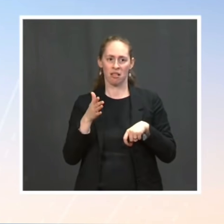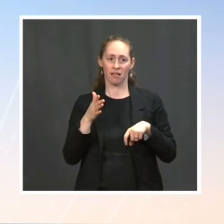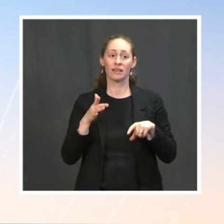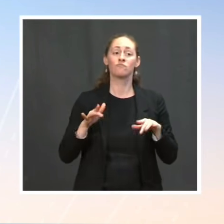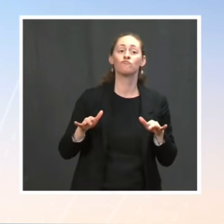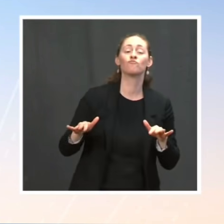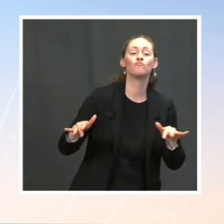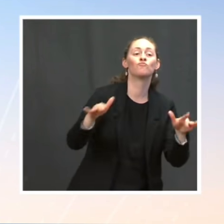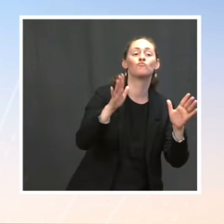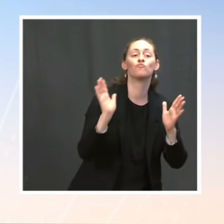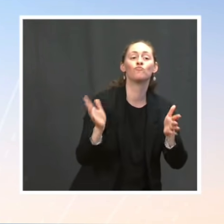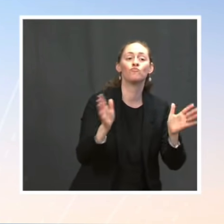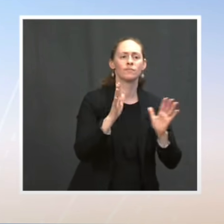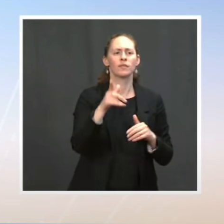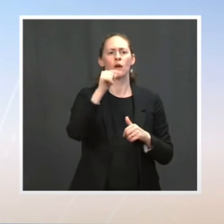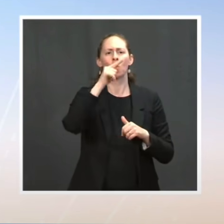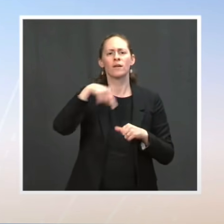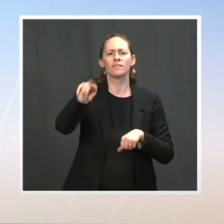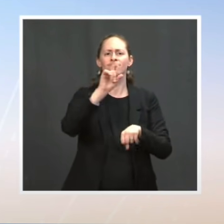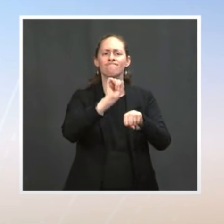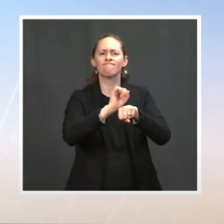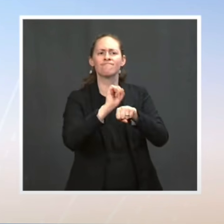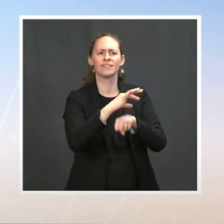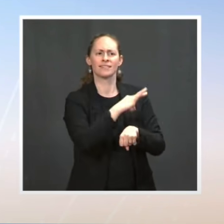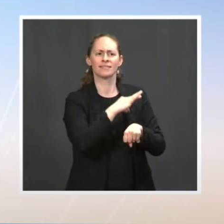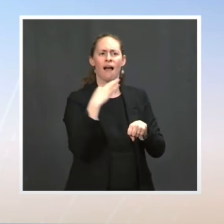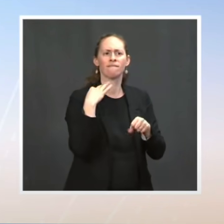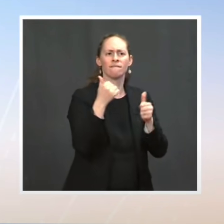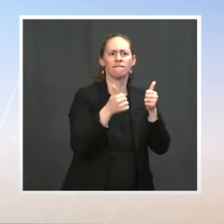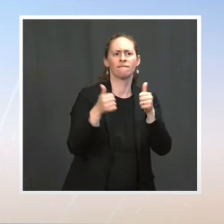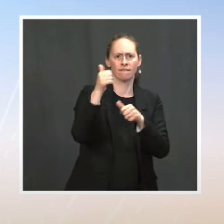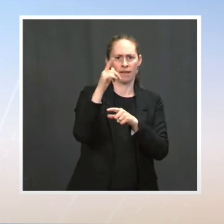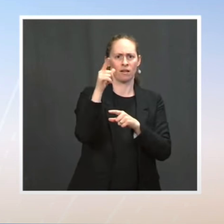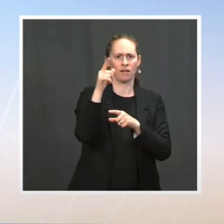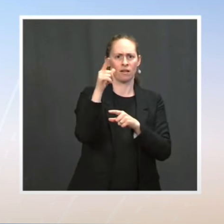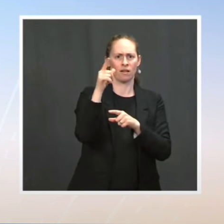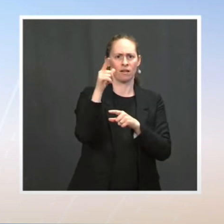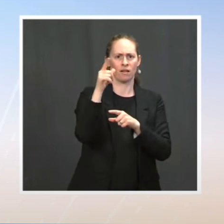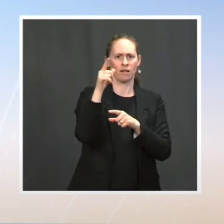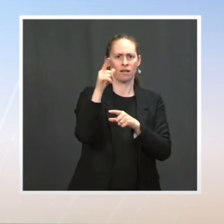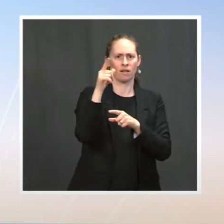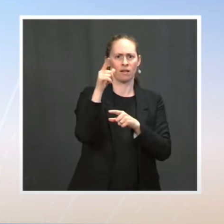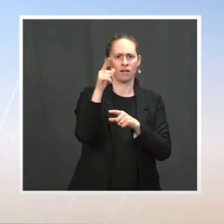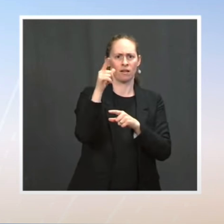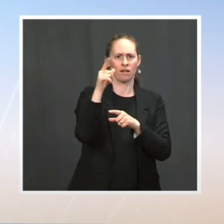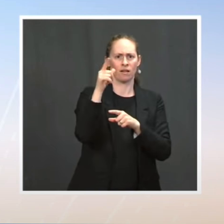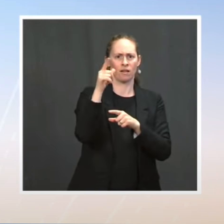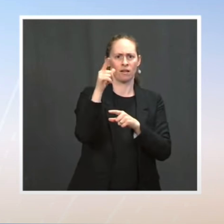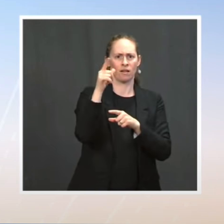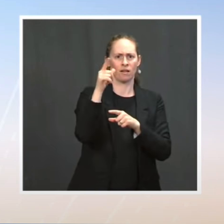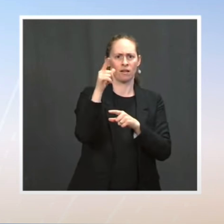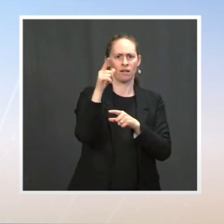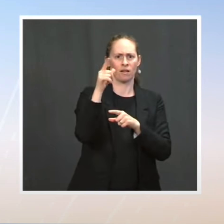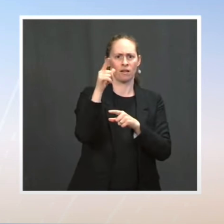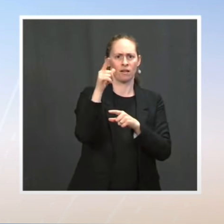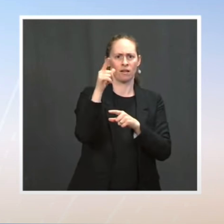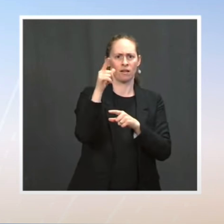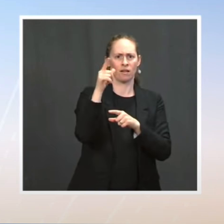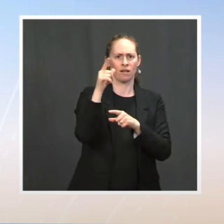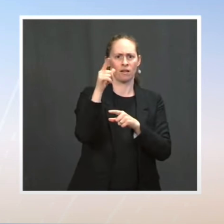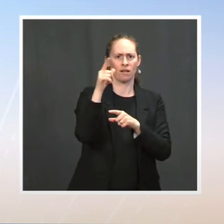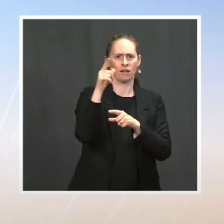staff, who were at the Capitol on January 6th in advance of the speech. That's beautiful. I really like that, LA. I did